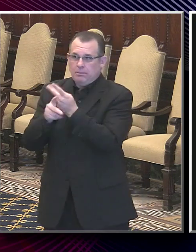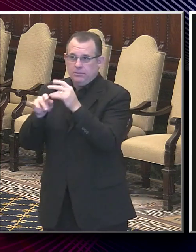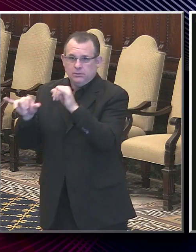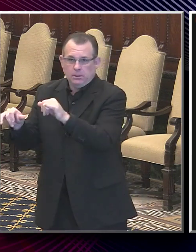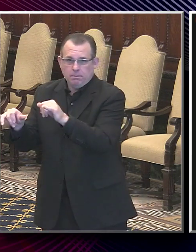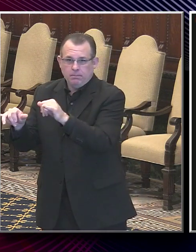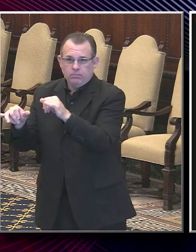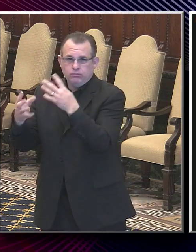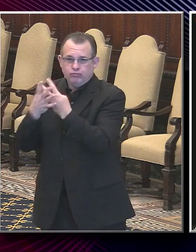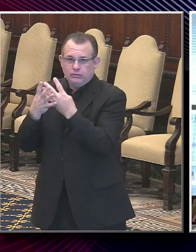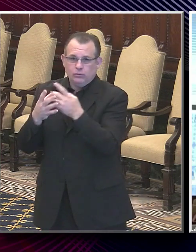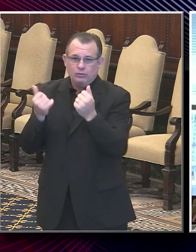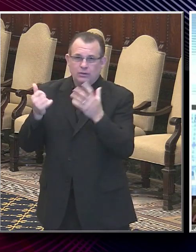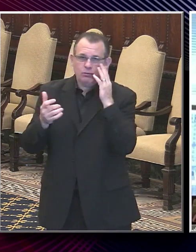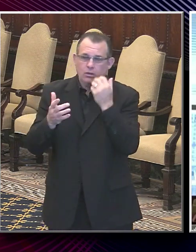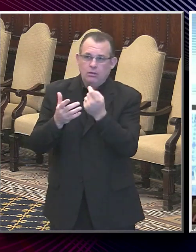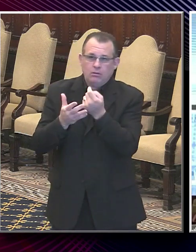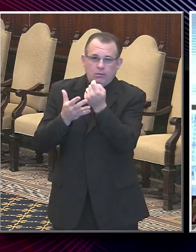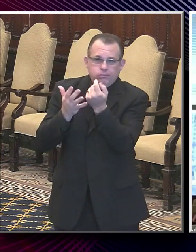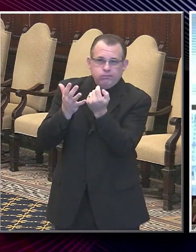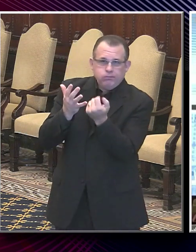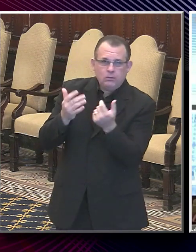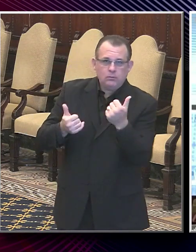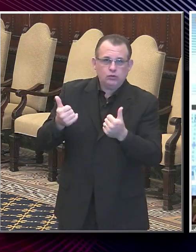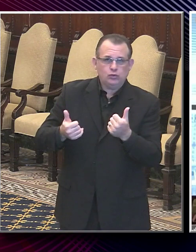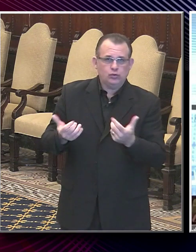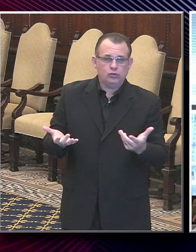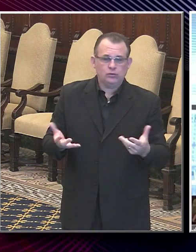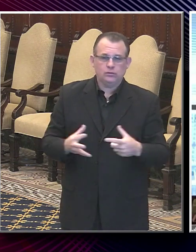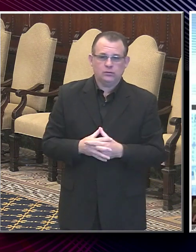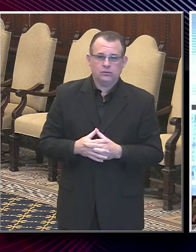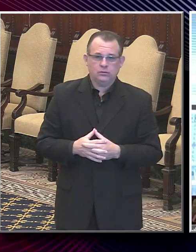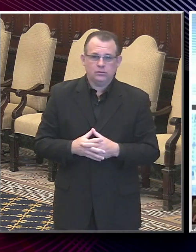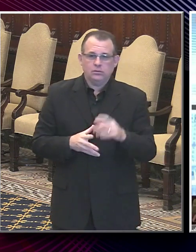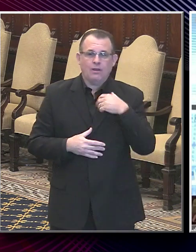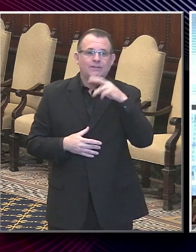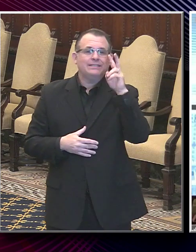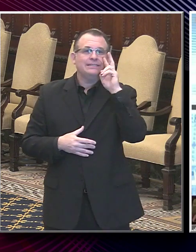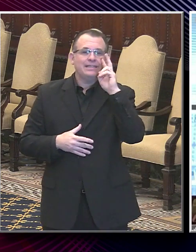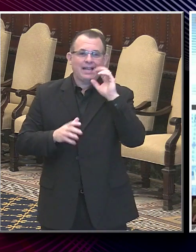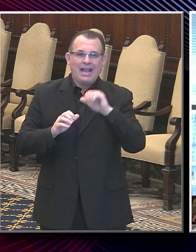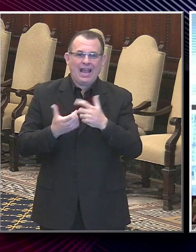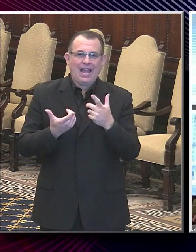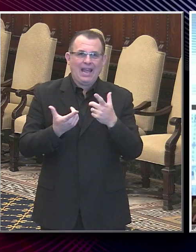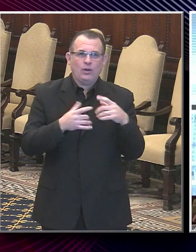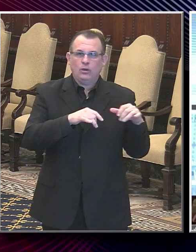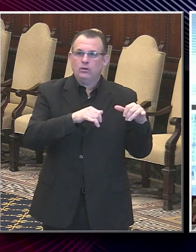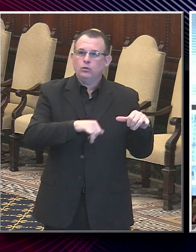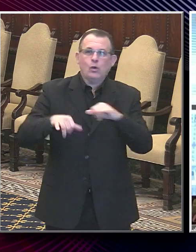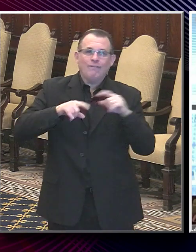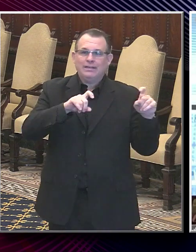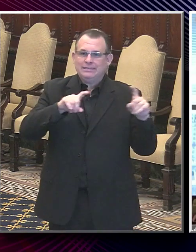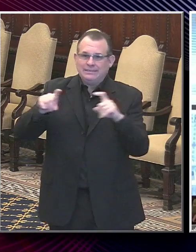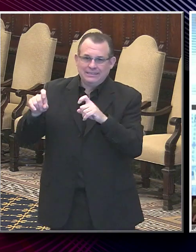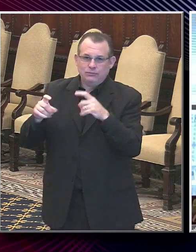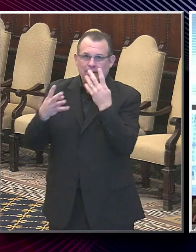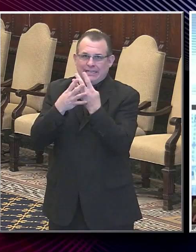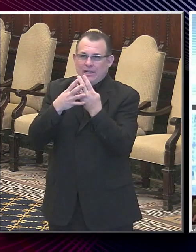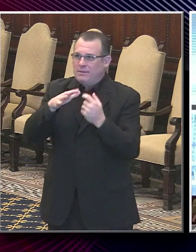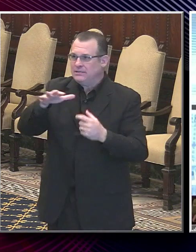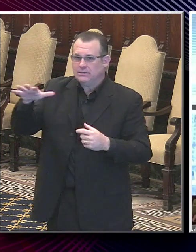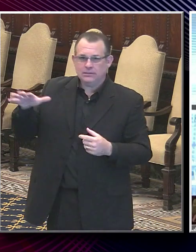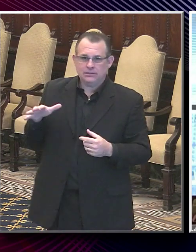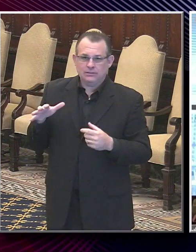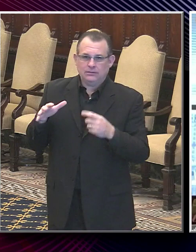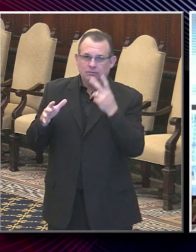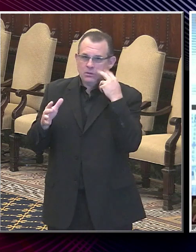jails. So we're not at that point yet. I think we want to see how the universal testing goes, and then we will be able to have a conversation about what